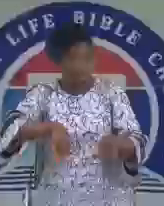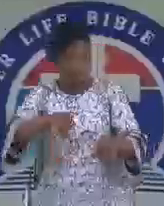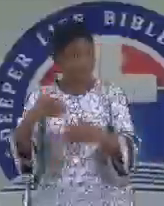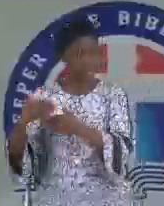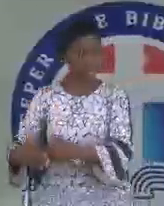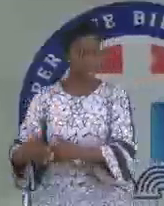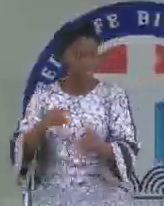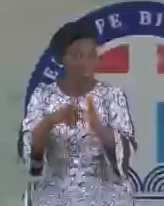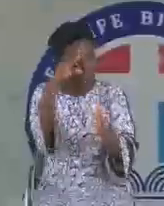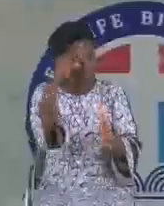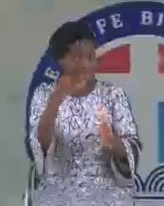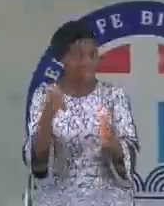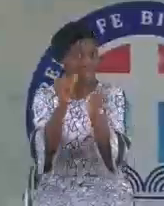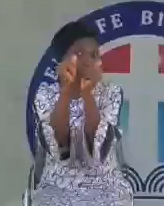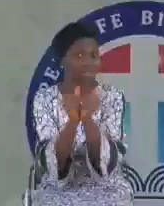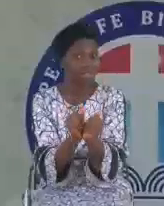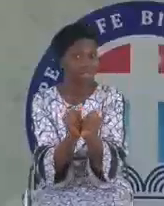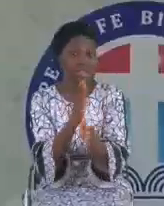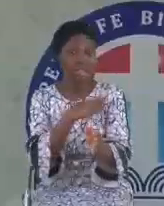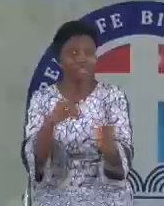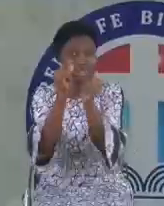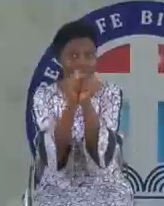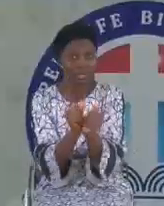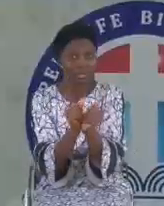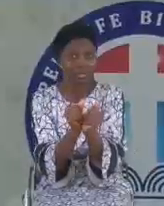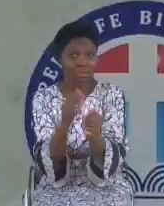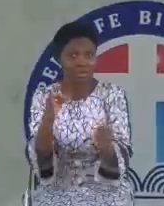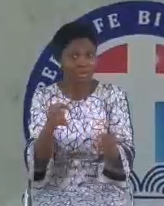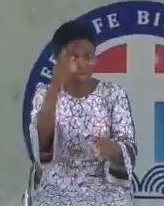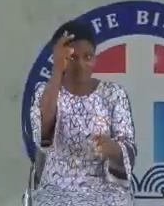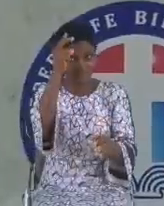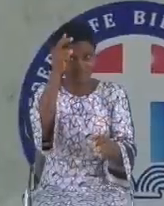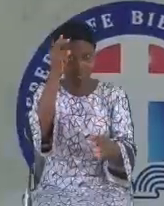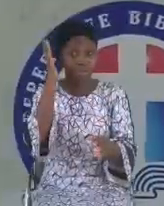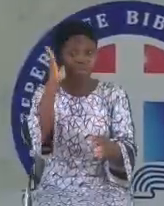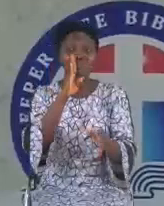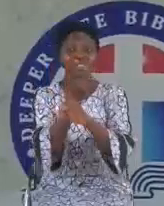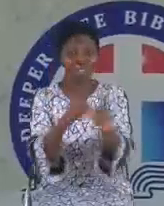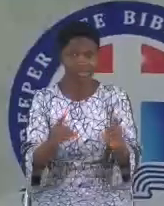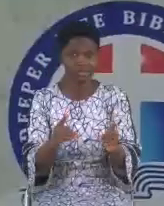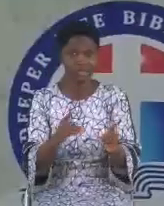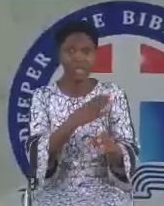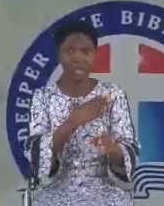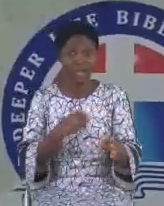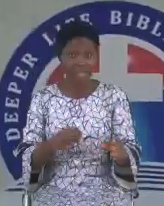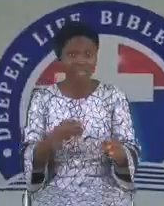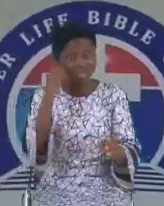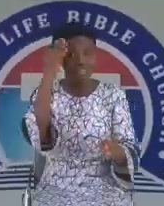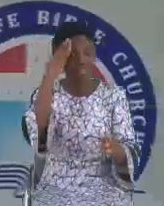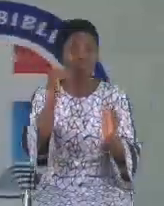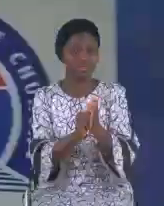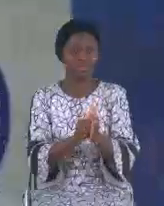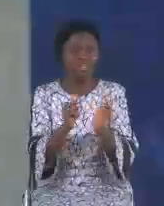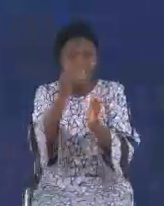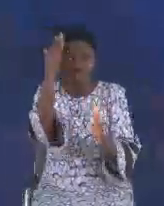the slave and the captive of the devil, will be delivered. And he didn't want that. That's why he raised up